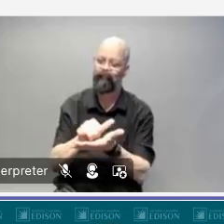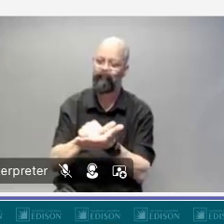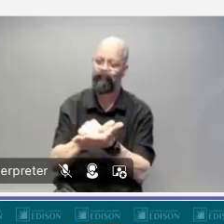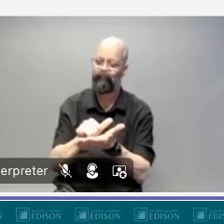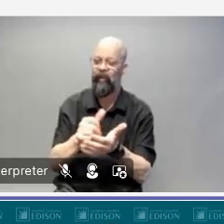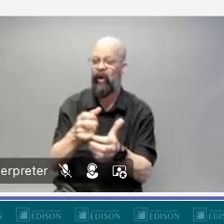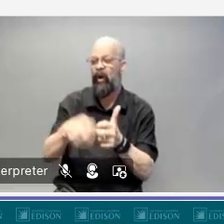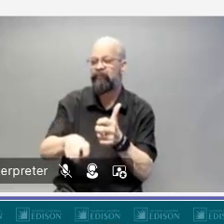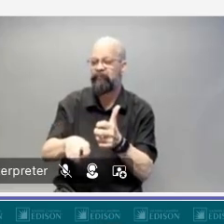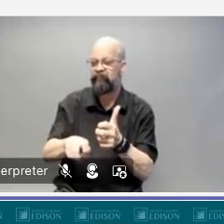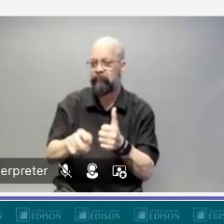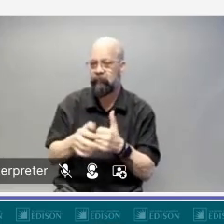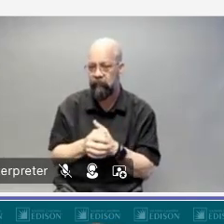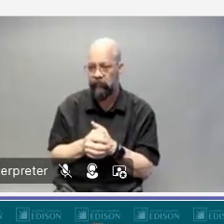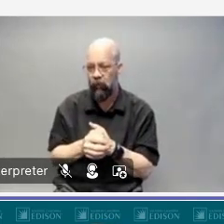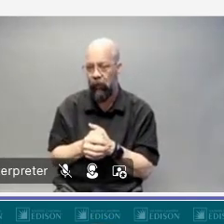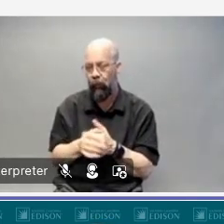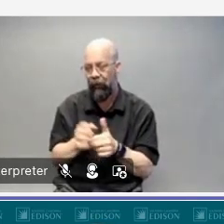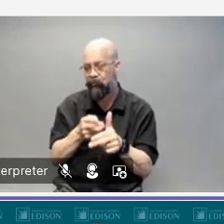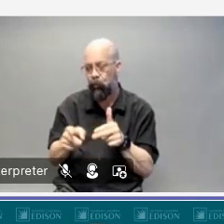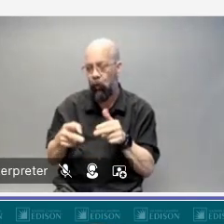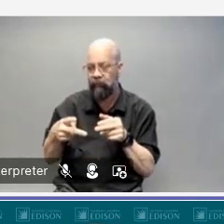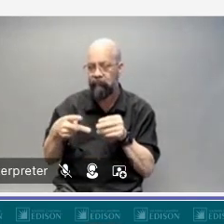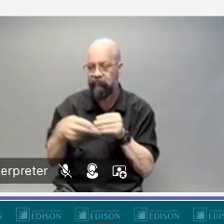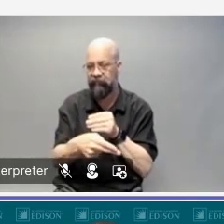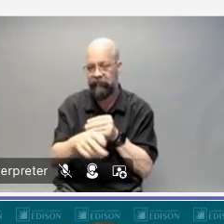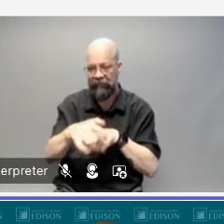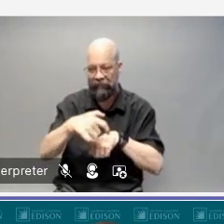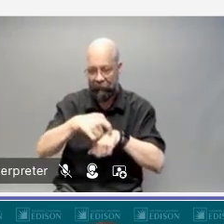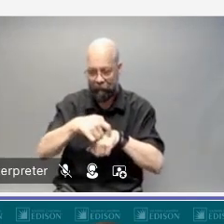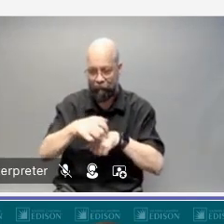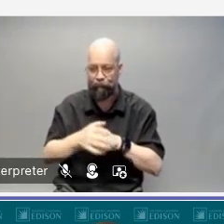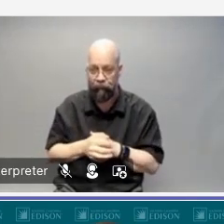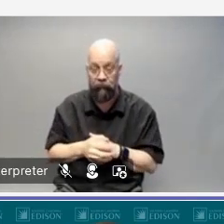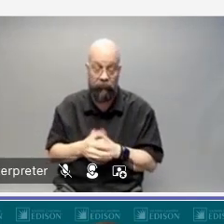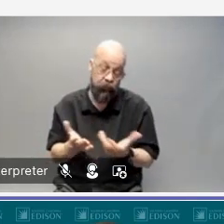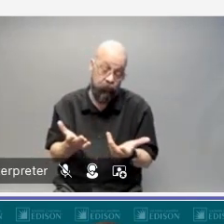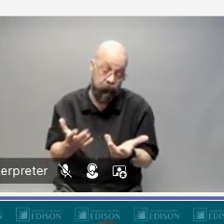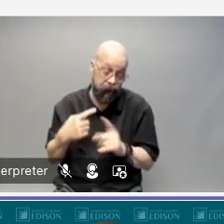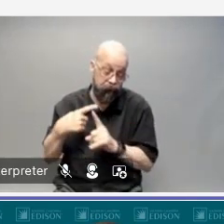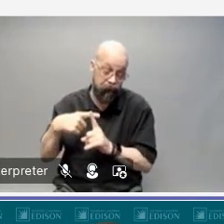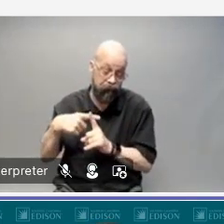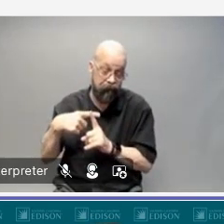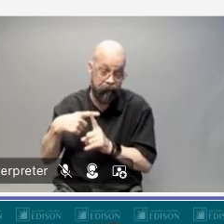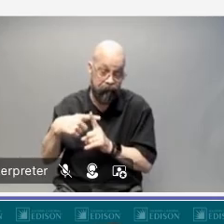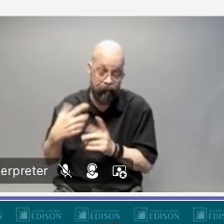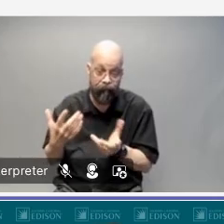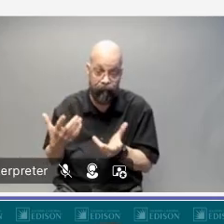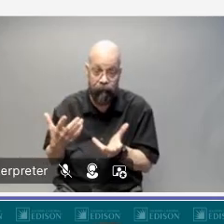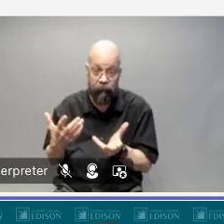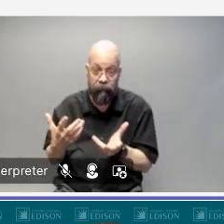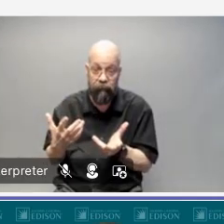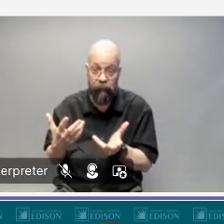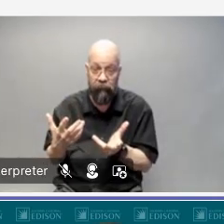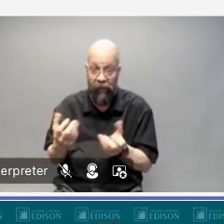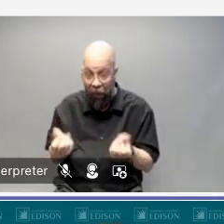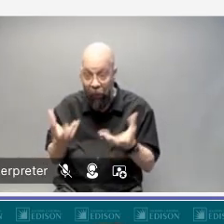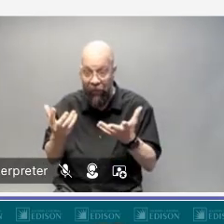our fall fire season, which was good news, right? That really cut down on the